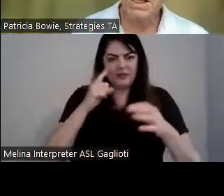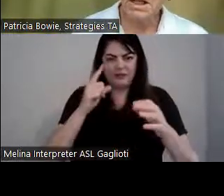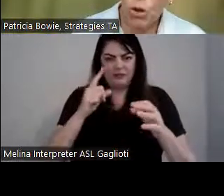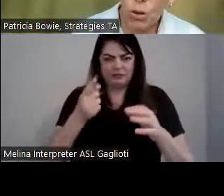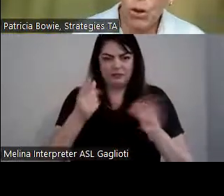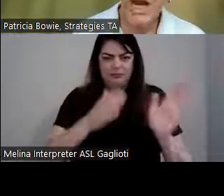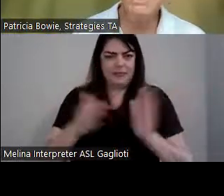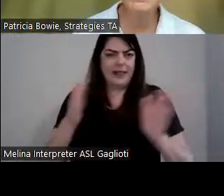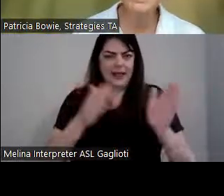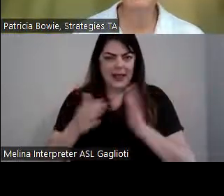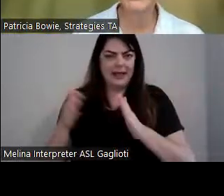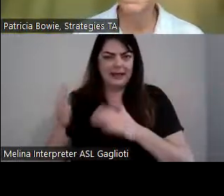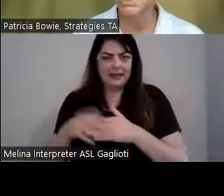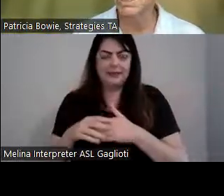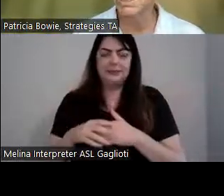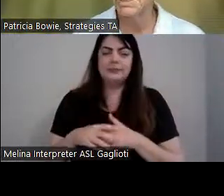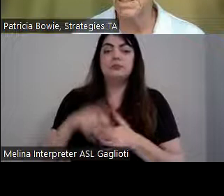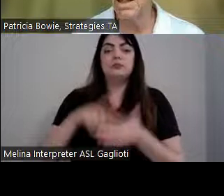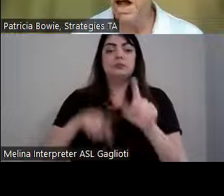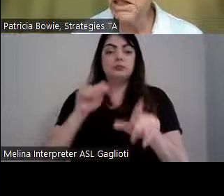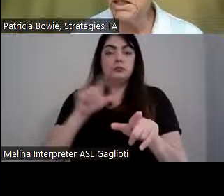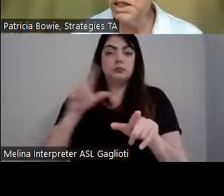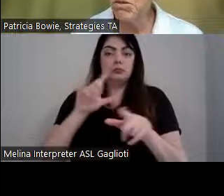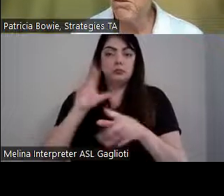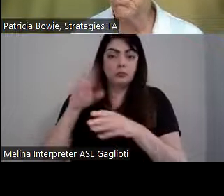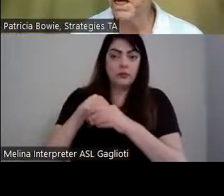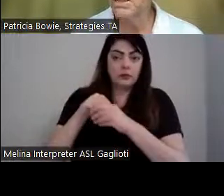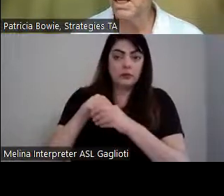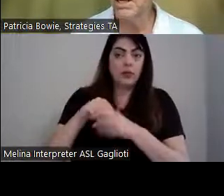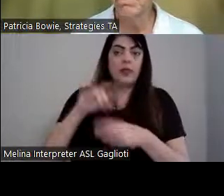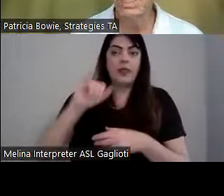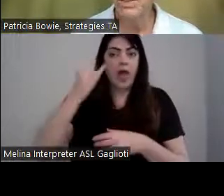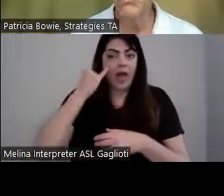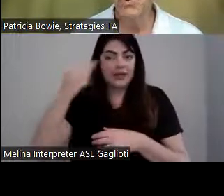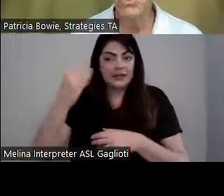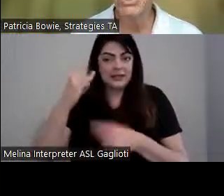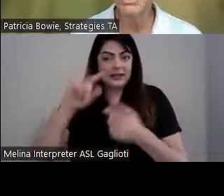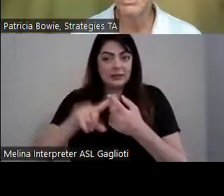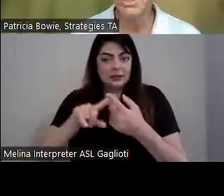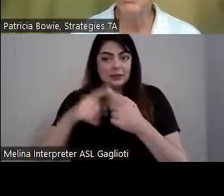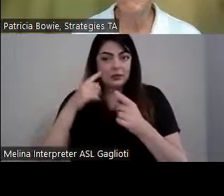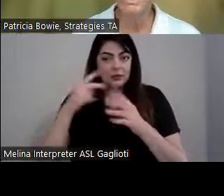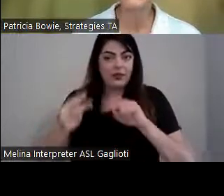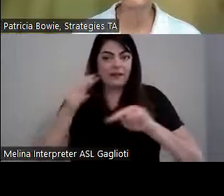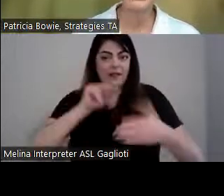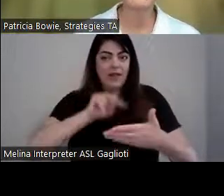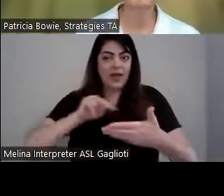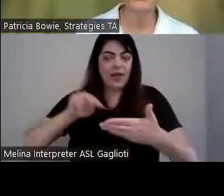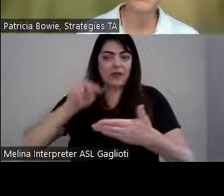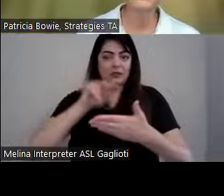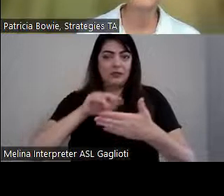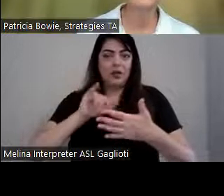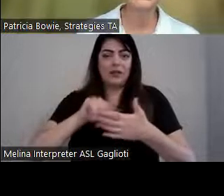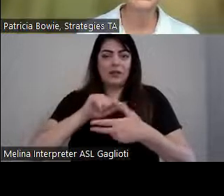the tool has encompassed is an idea to reflect on these 4 key domains, right?